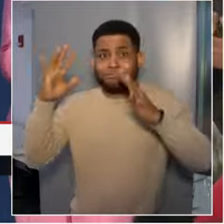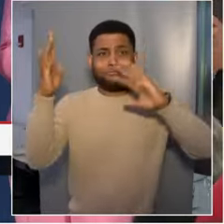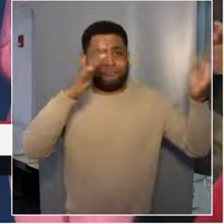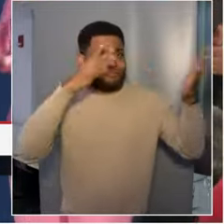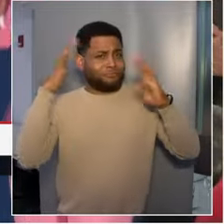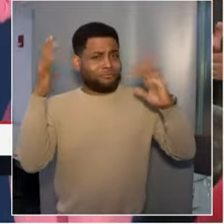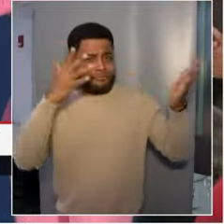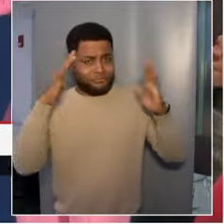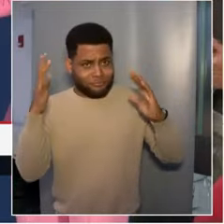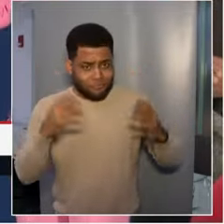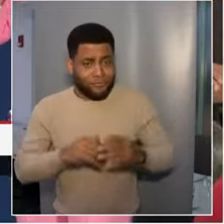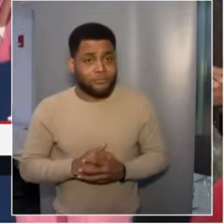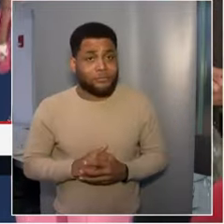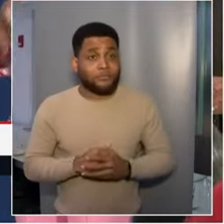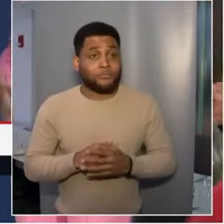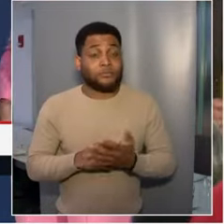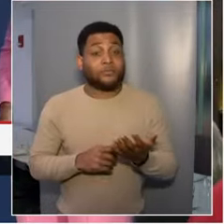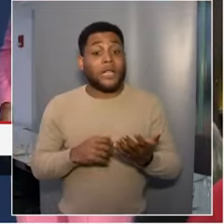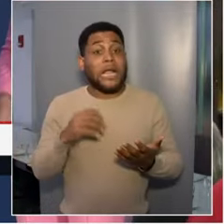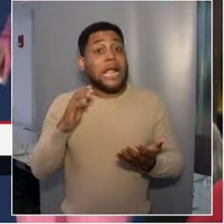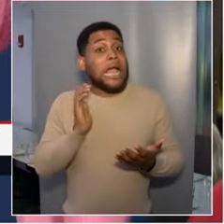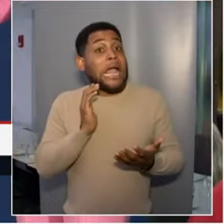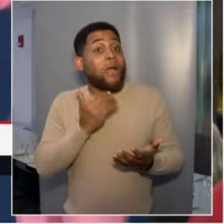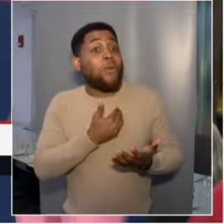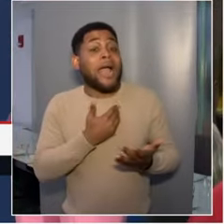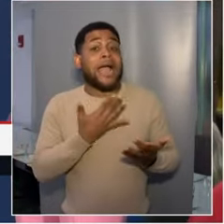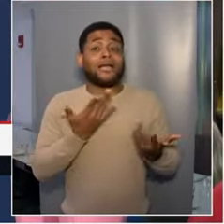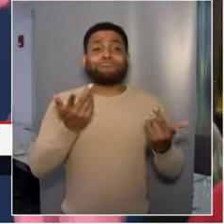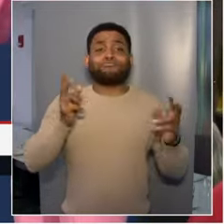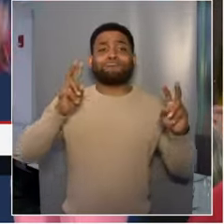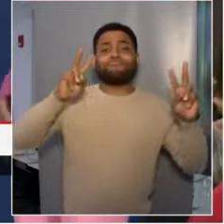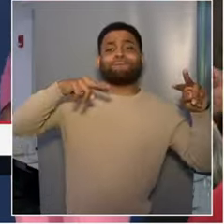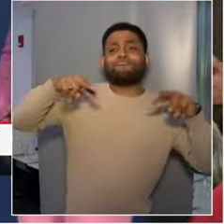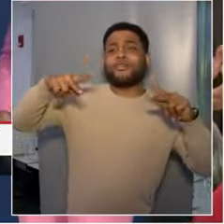That our tourism is rebounding, am I right?